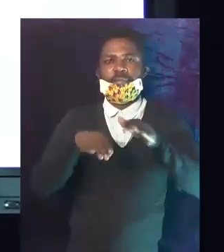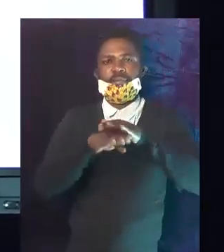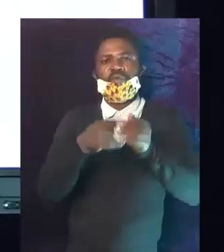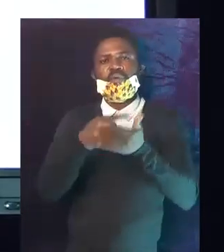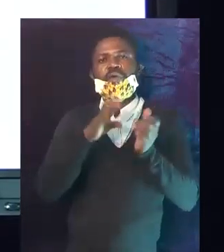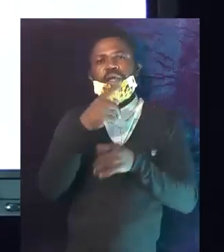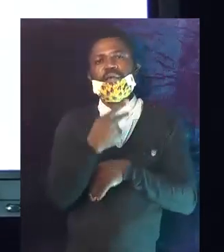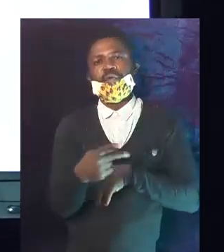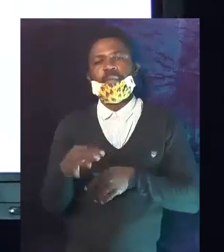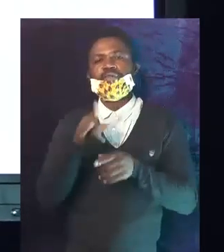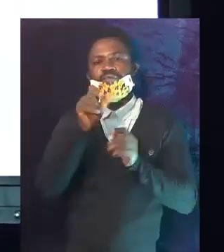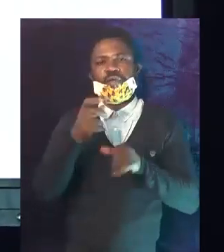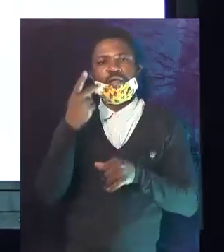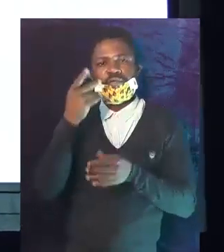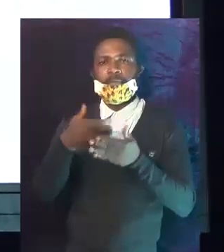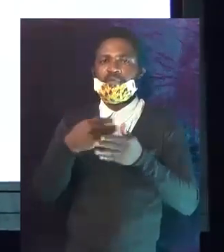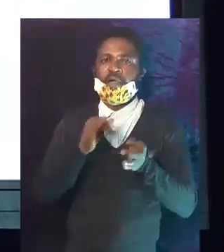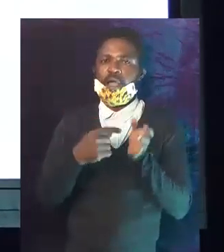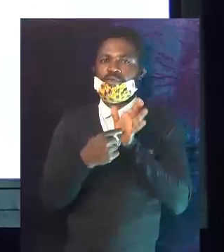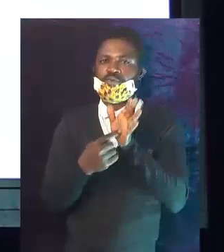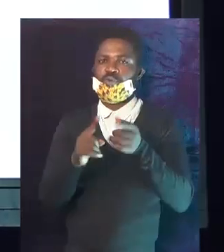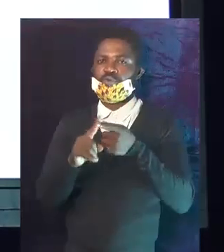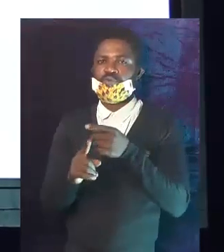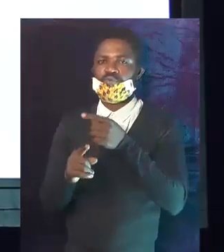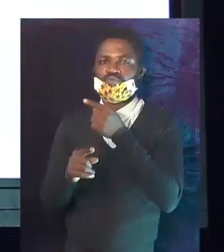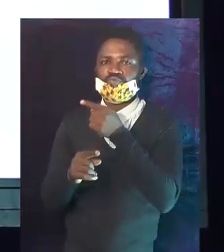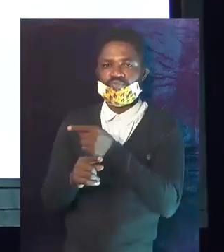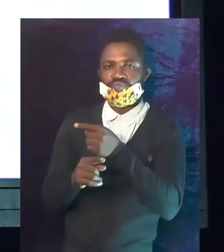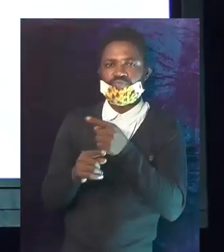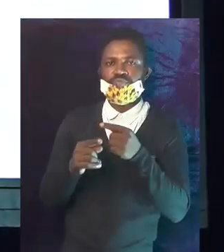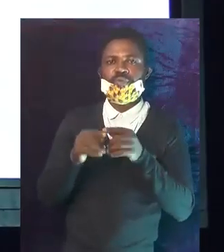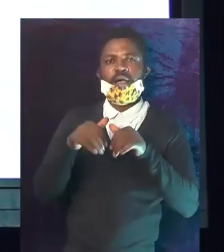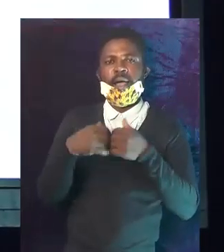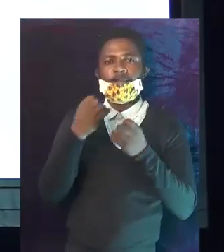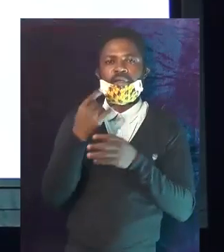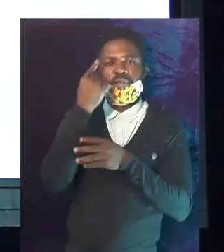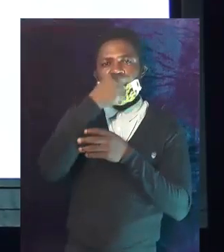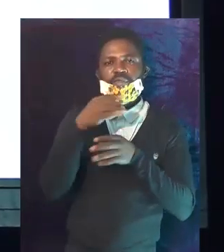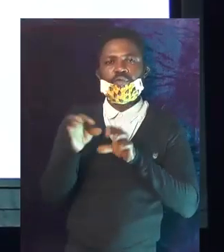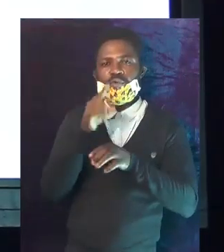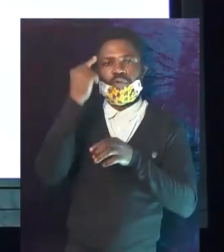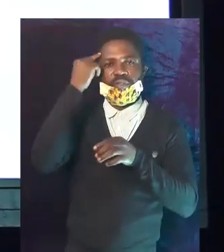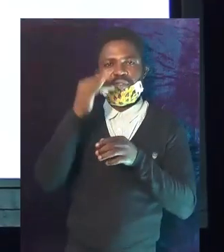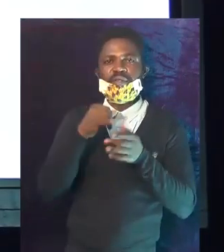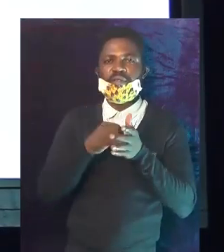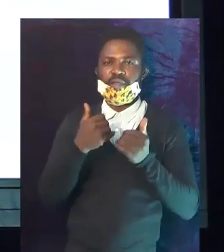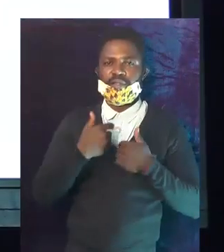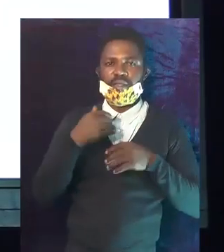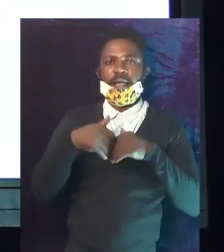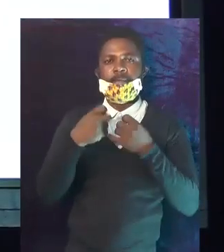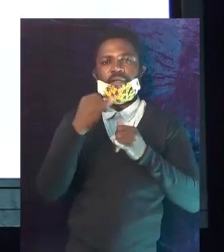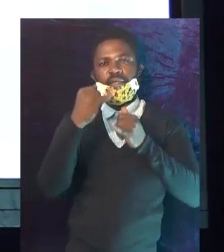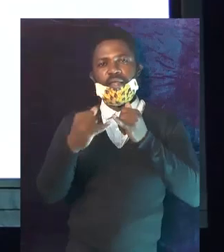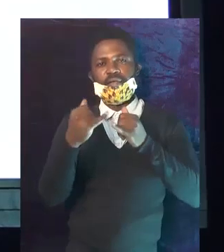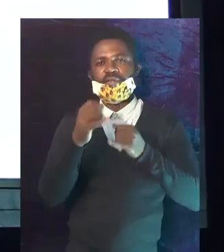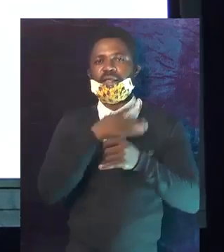are the properties that you can see? Before I show it to you, I want you to observe and count. How many faces do you think it has? How many edges and how